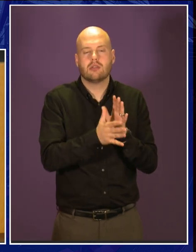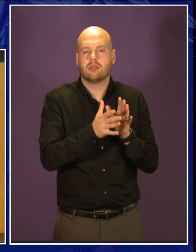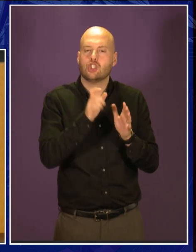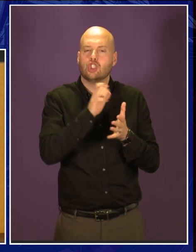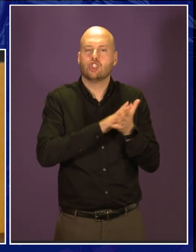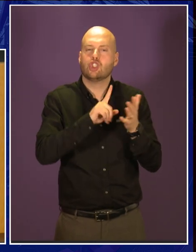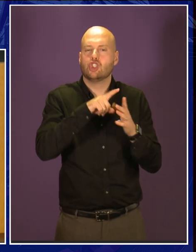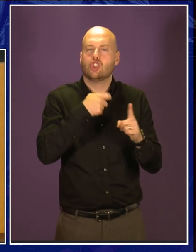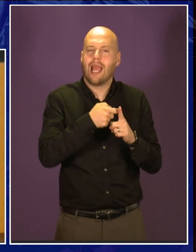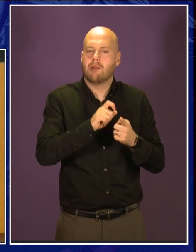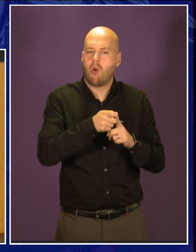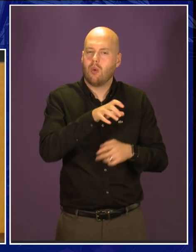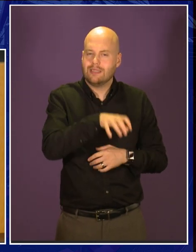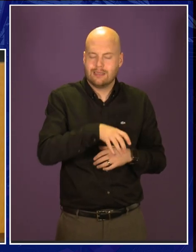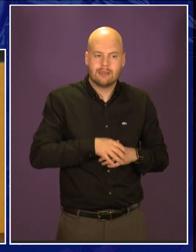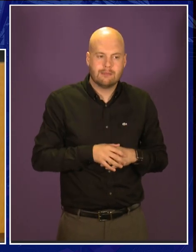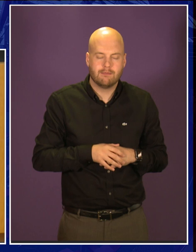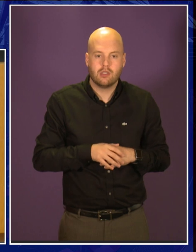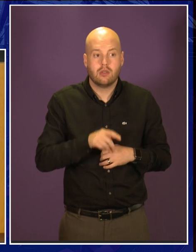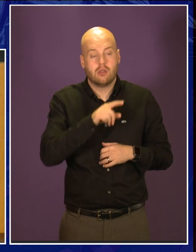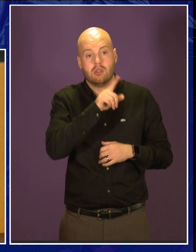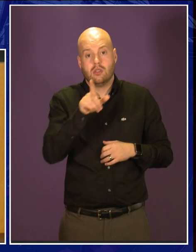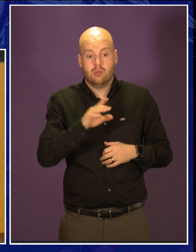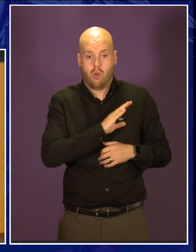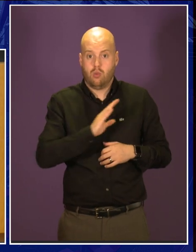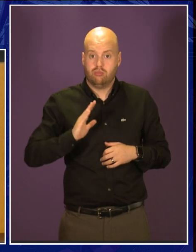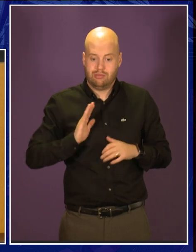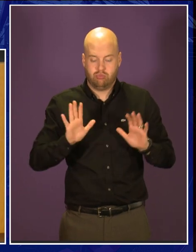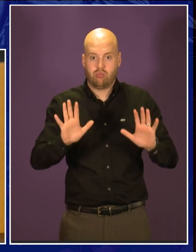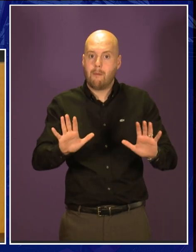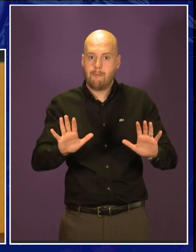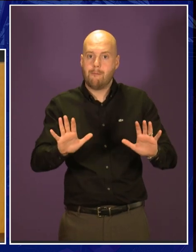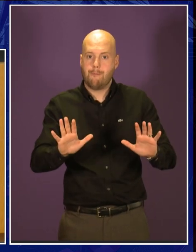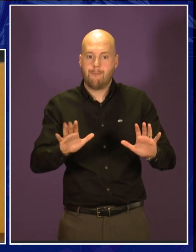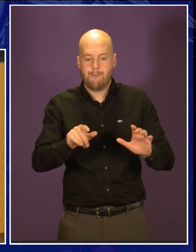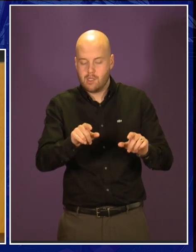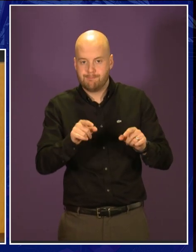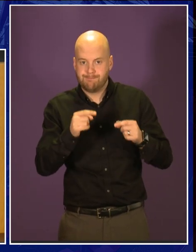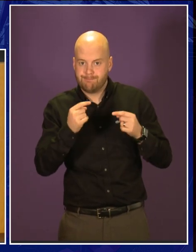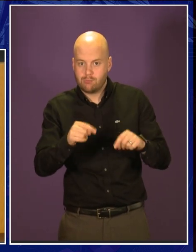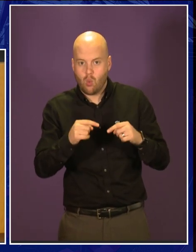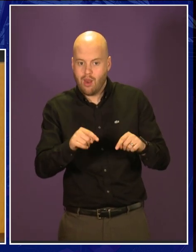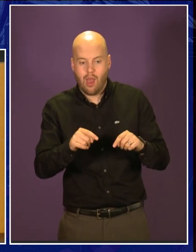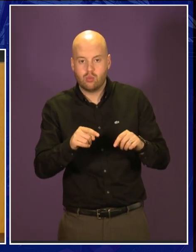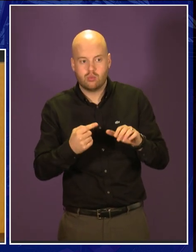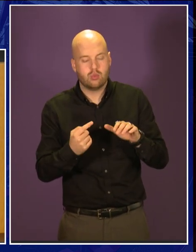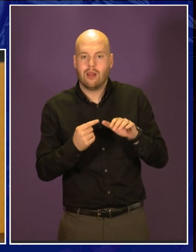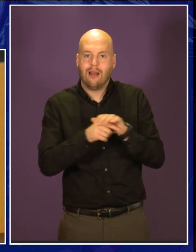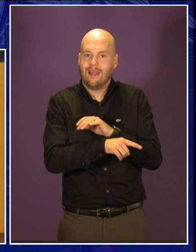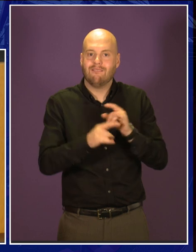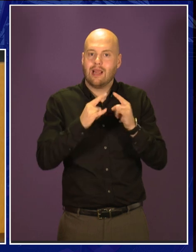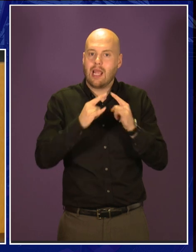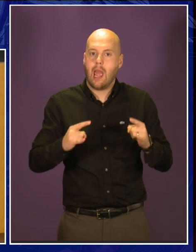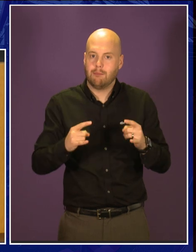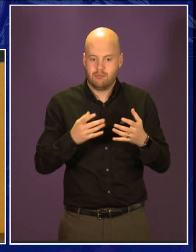as a young boy, they stopped everyone. Because it's not allowed for you to leave the camp. You have to take your trouser off, and you have